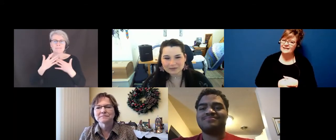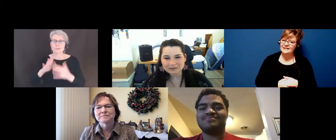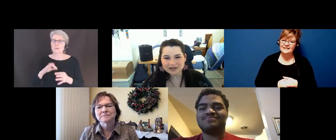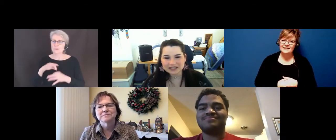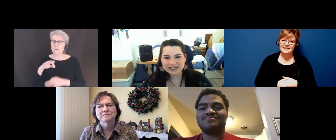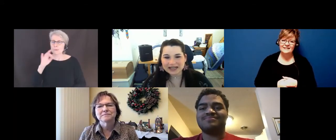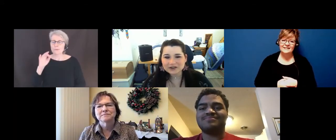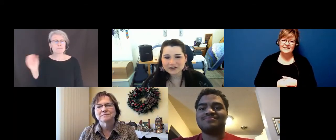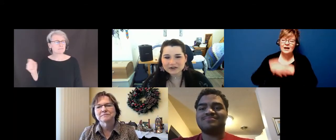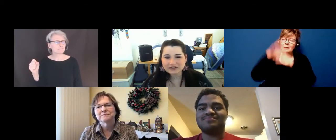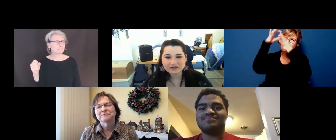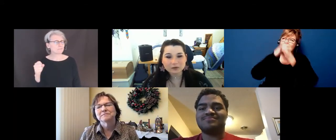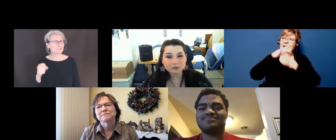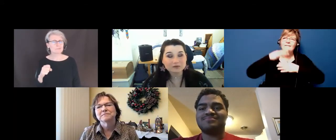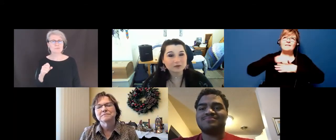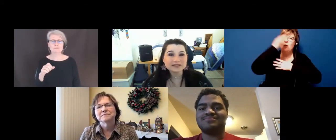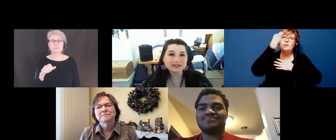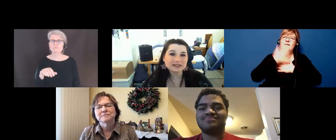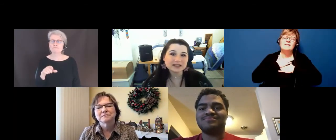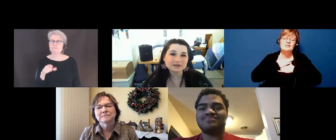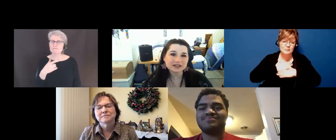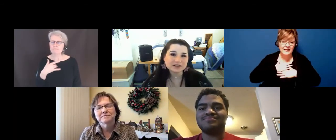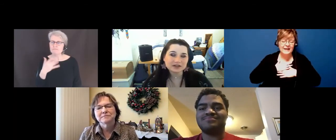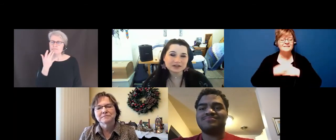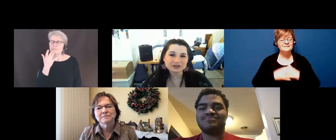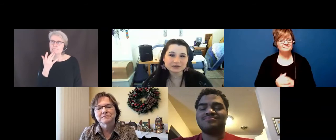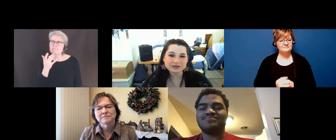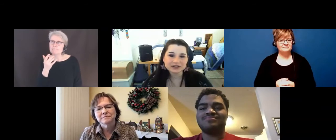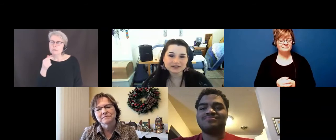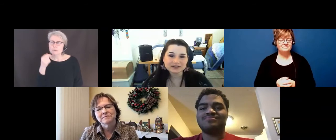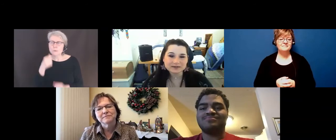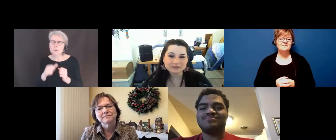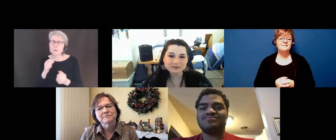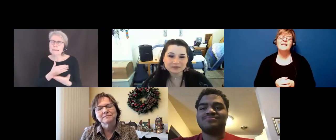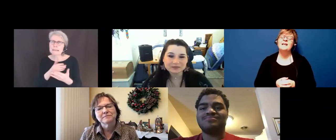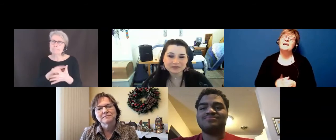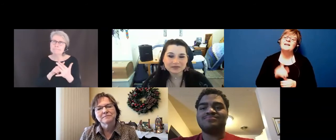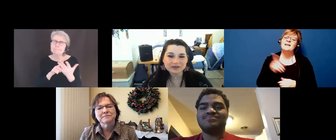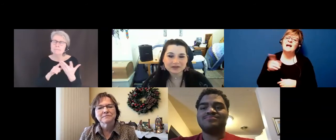And may I ask, are there any favorite performances that you've done that you can share with us?